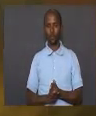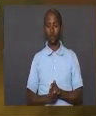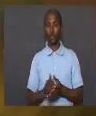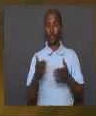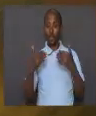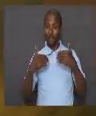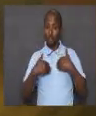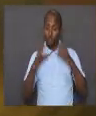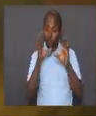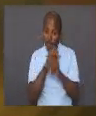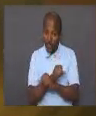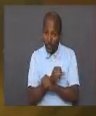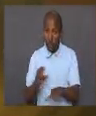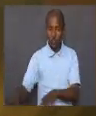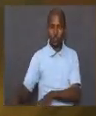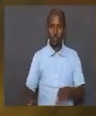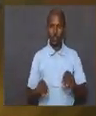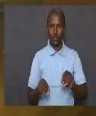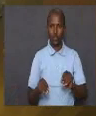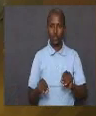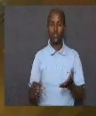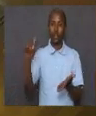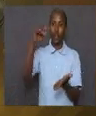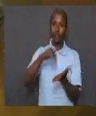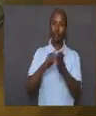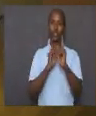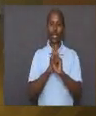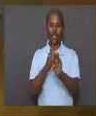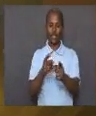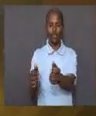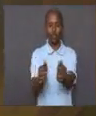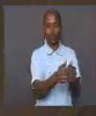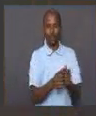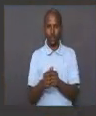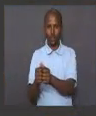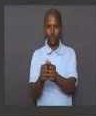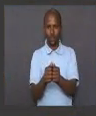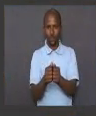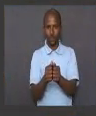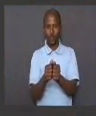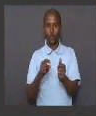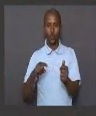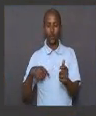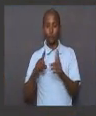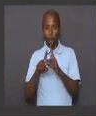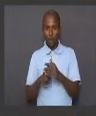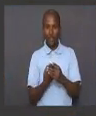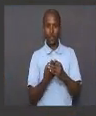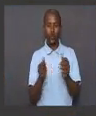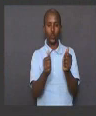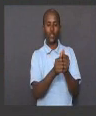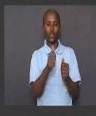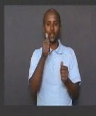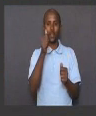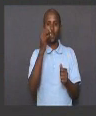Have you finished, students? Let us review the answers together. We will begin with